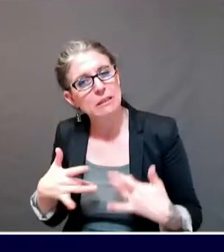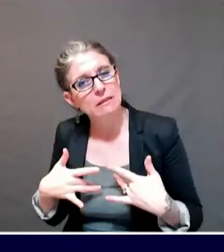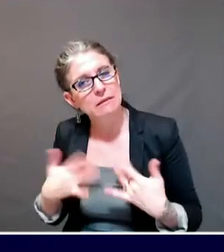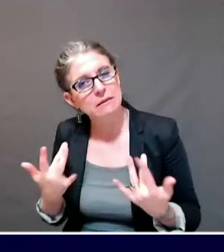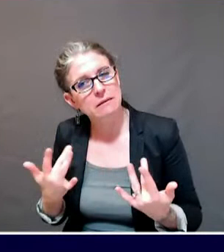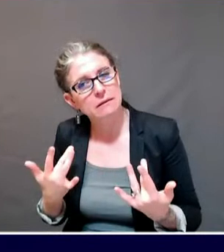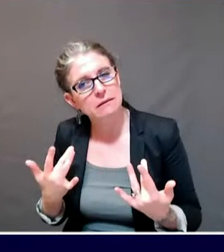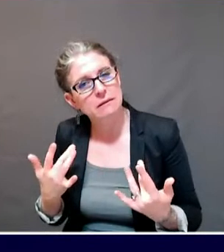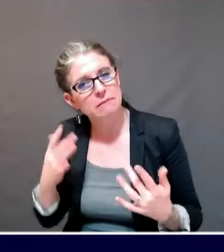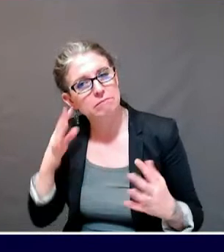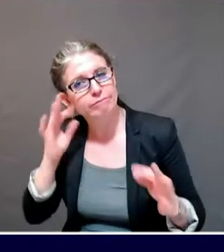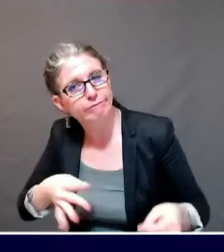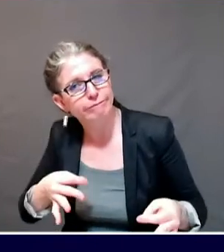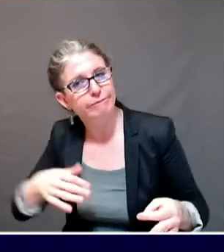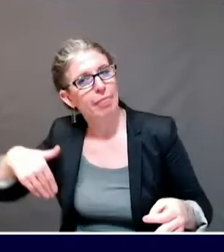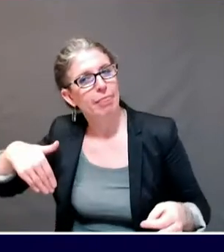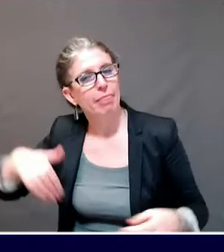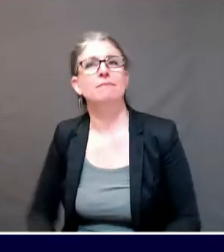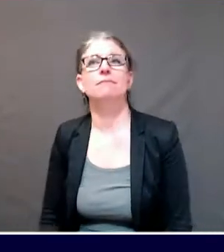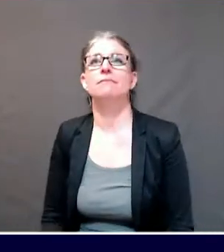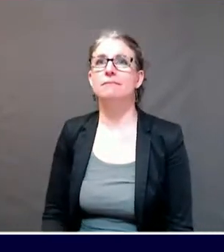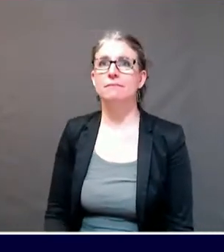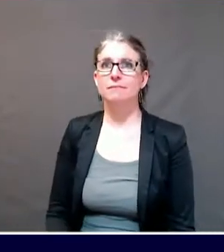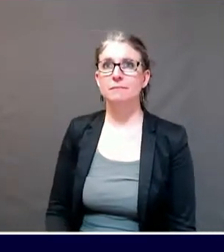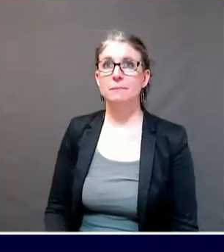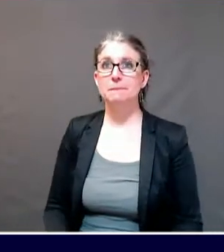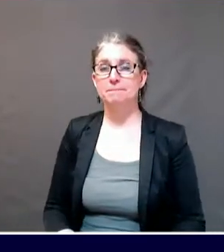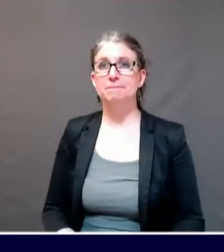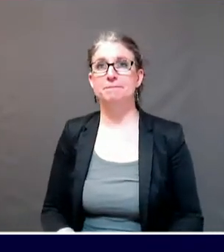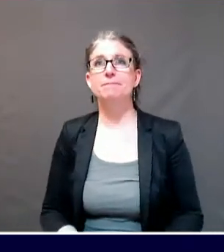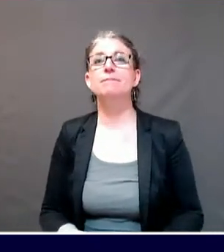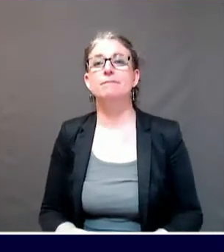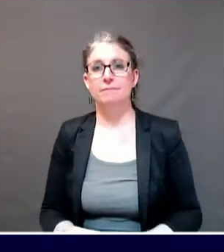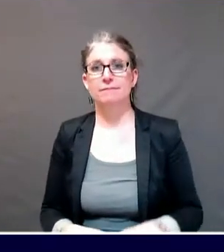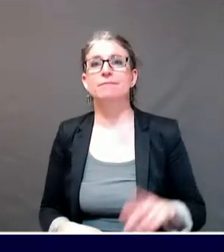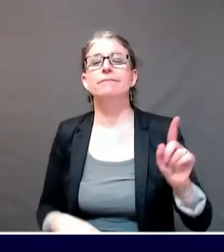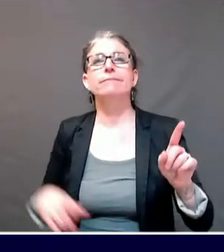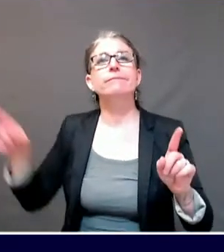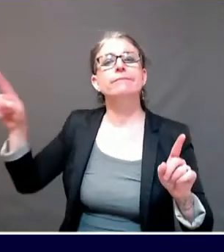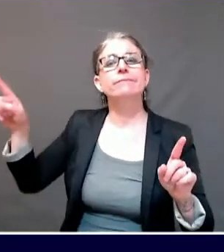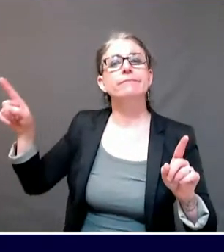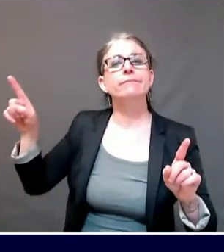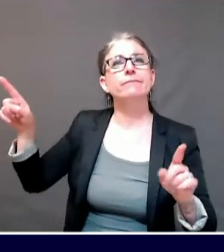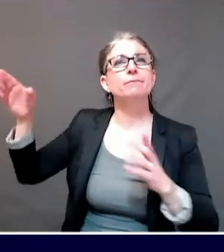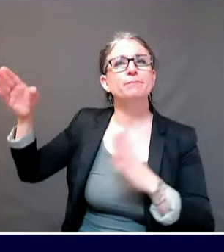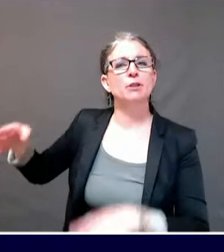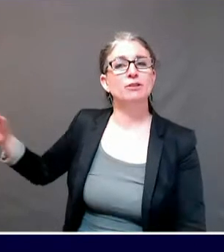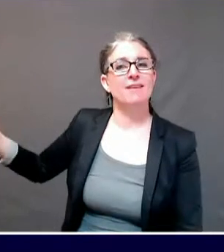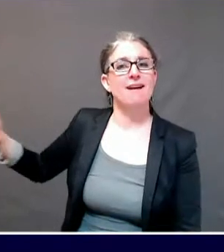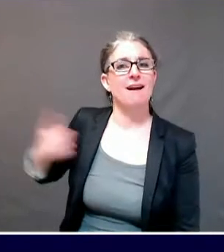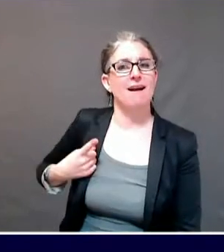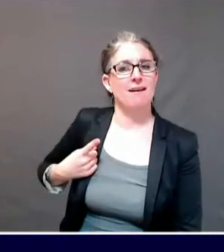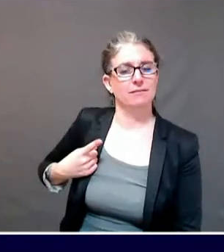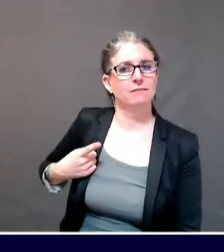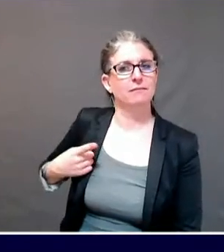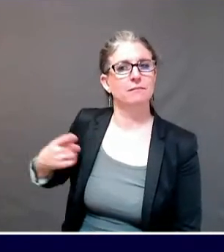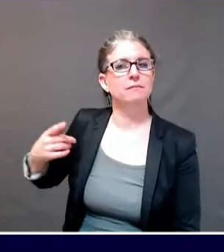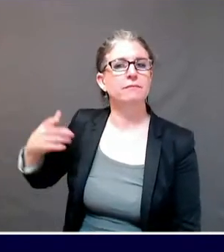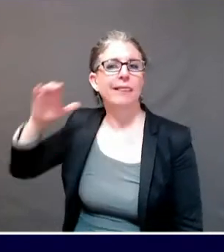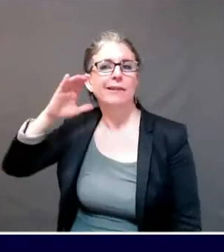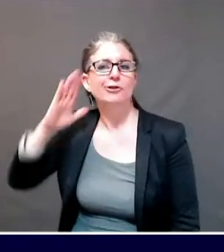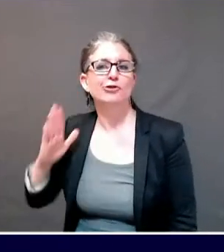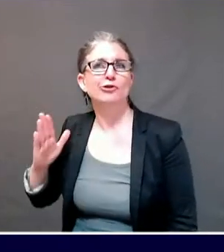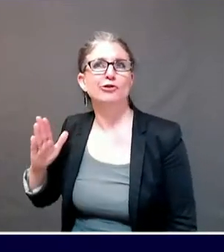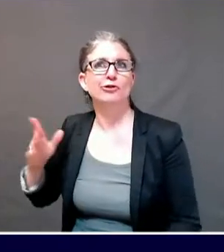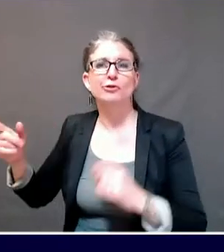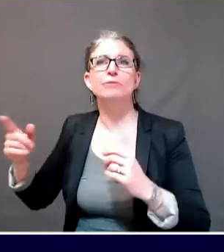if a group of friends who have had the vaccine want to gather together, can they, assuming they've had both